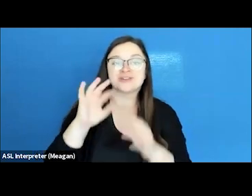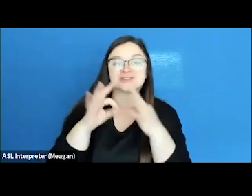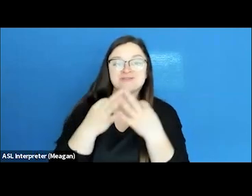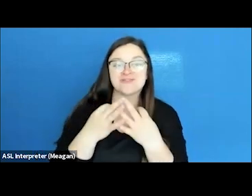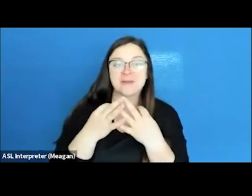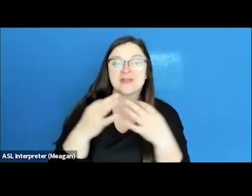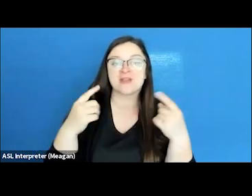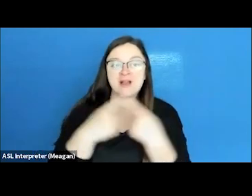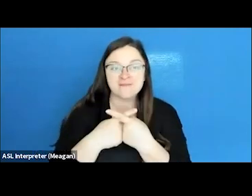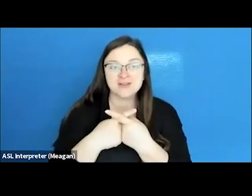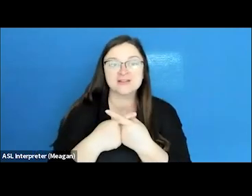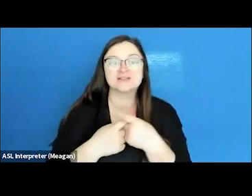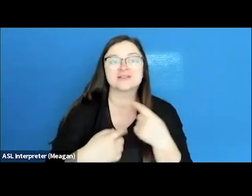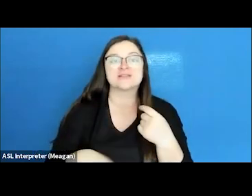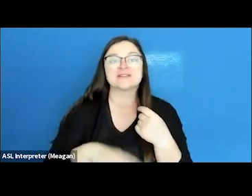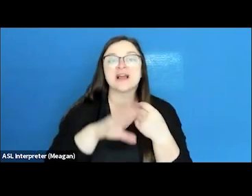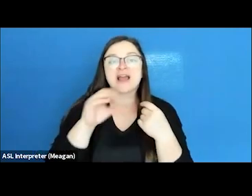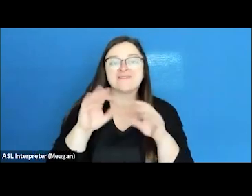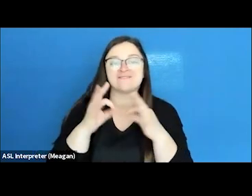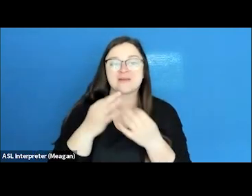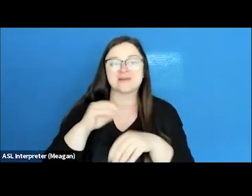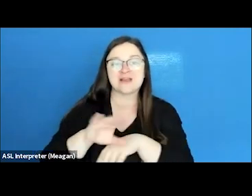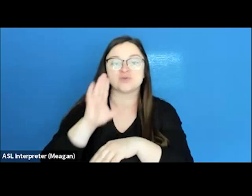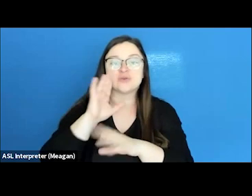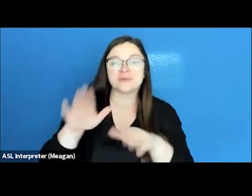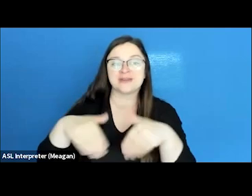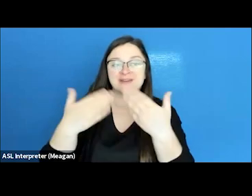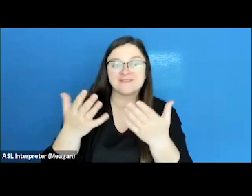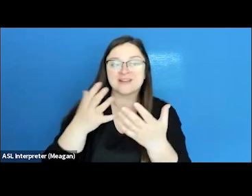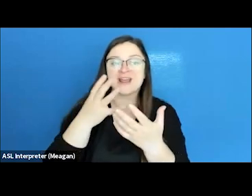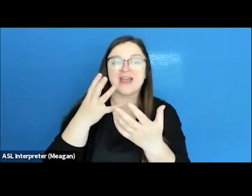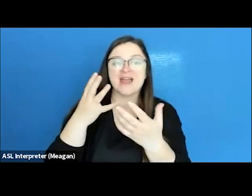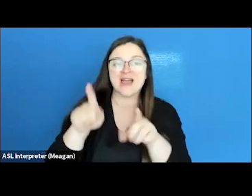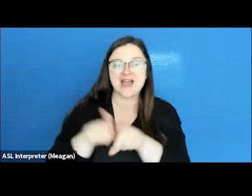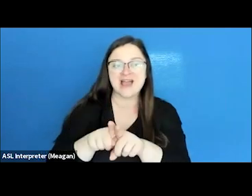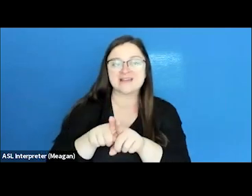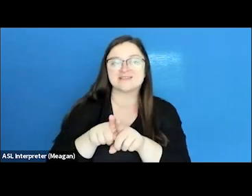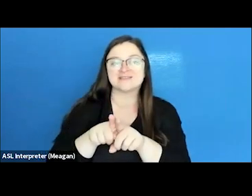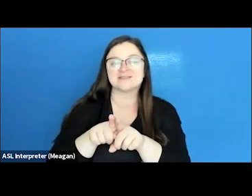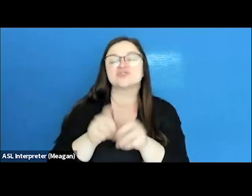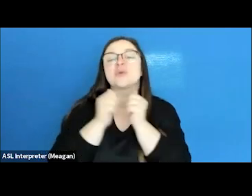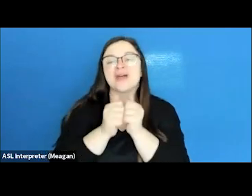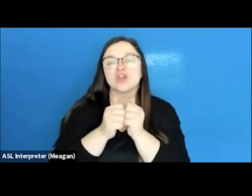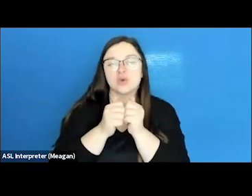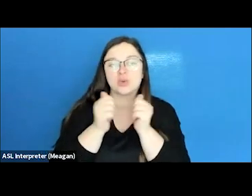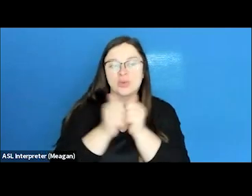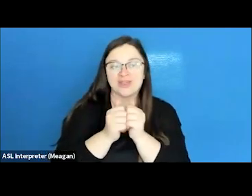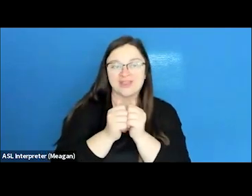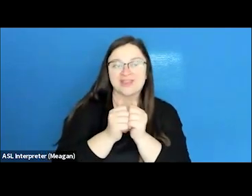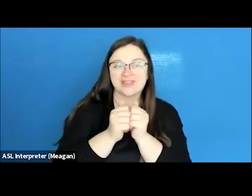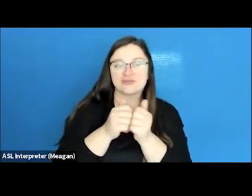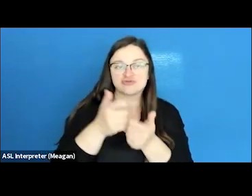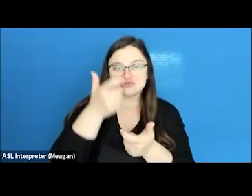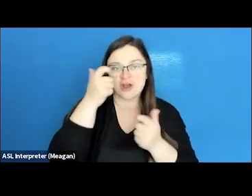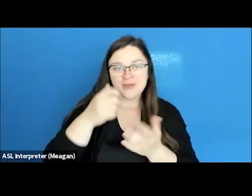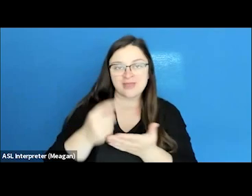amenable to this service, and family counseling is given as an adjunct to trauma therapy and substance abuse treatment. So